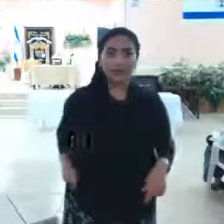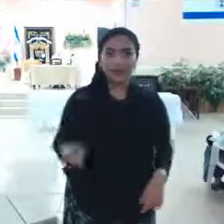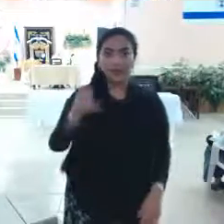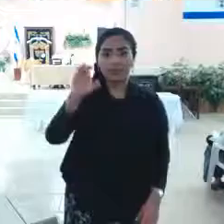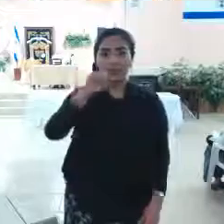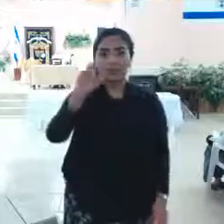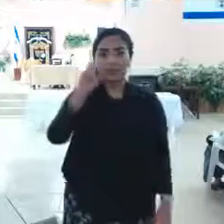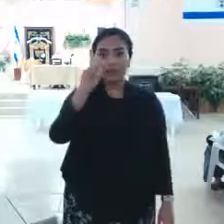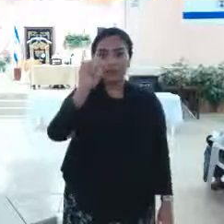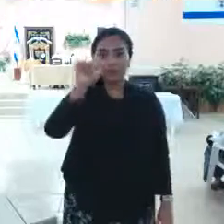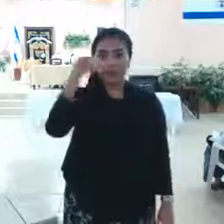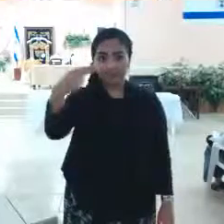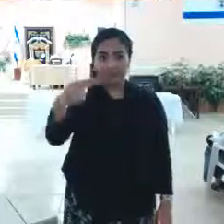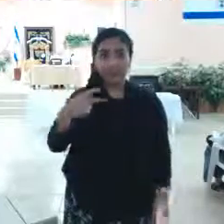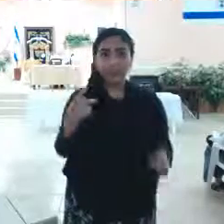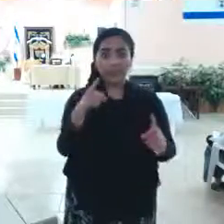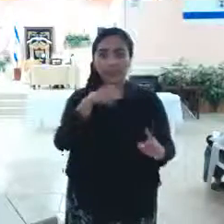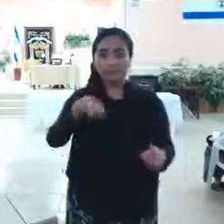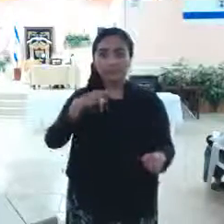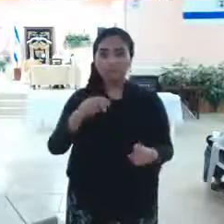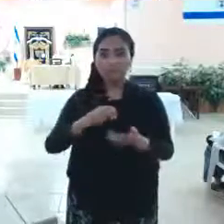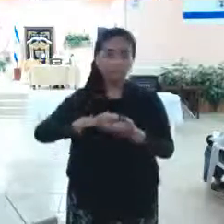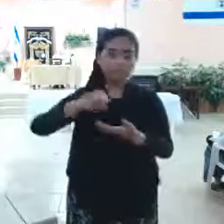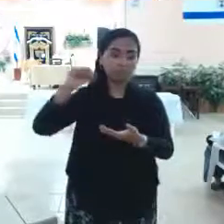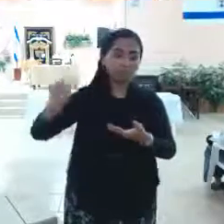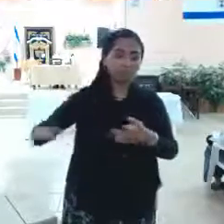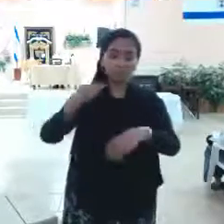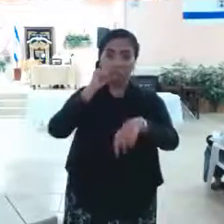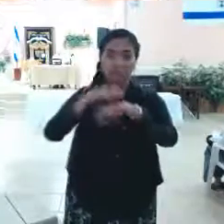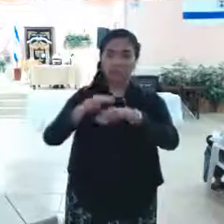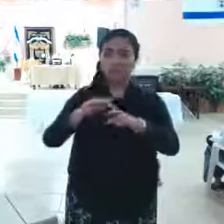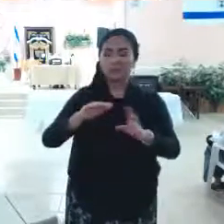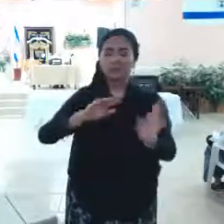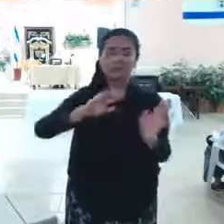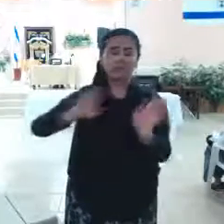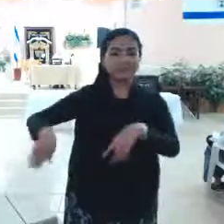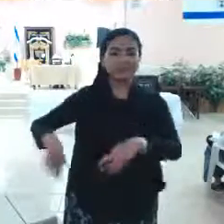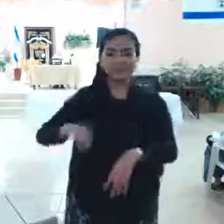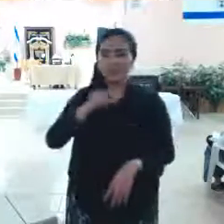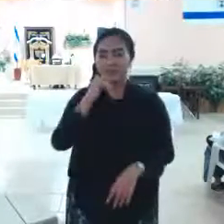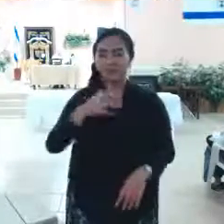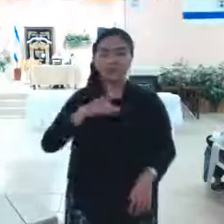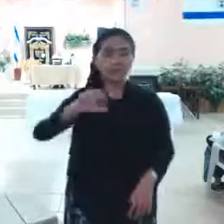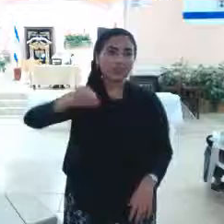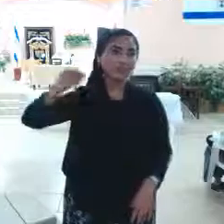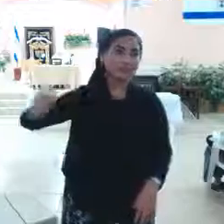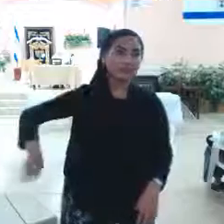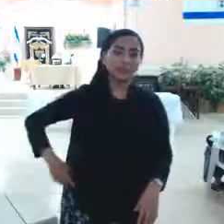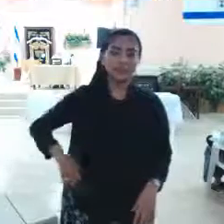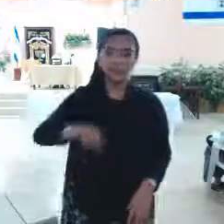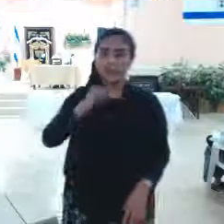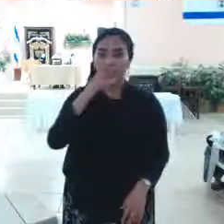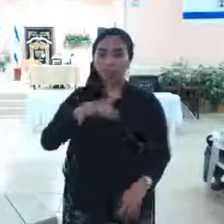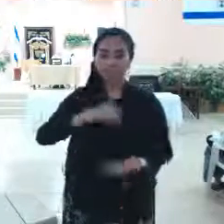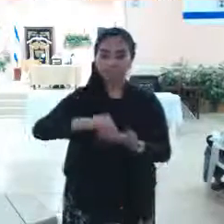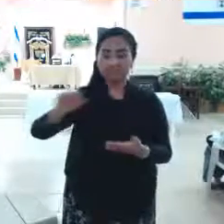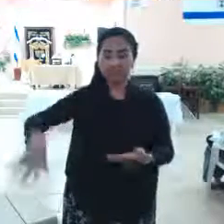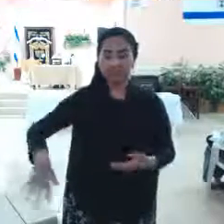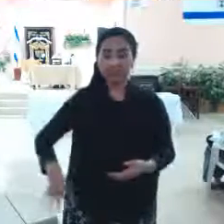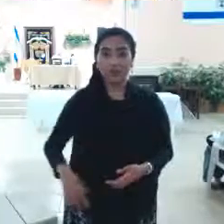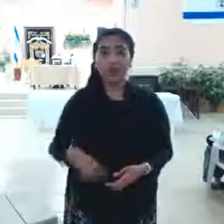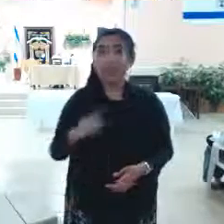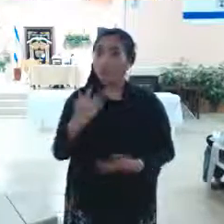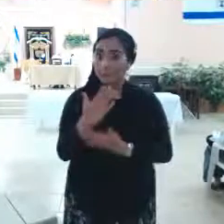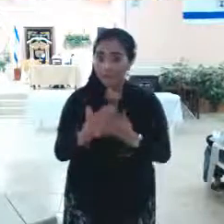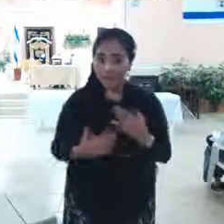times of King Hezekiah, they put away the message. They make it like, go away to that